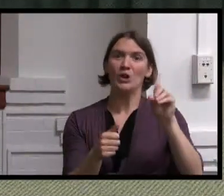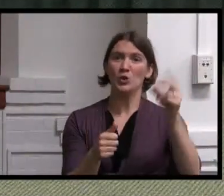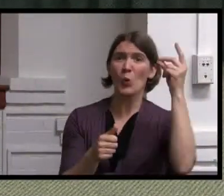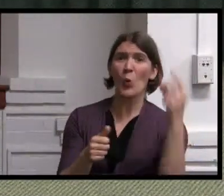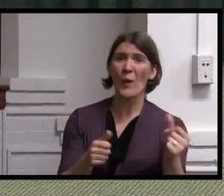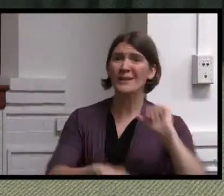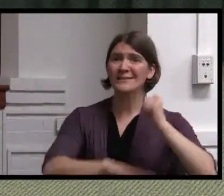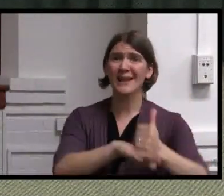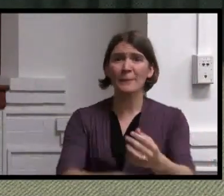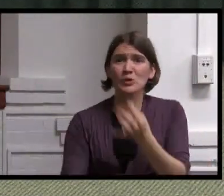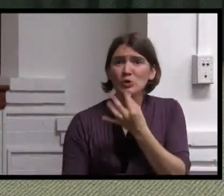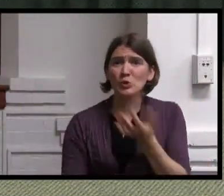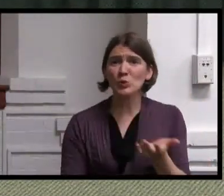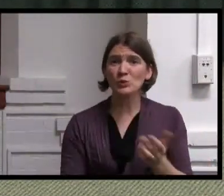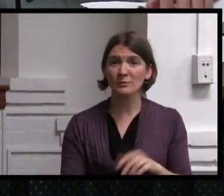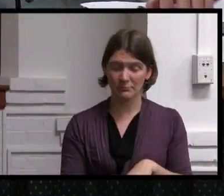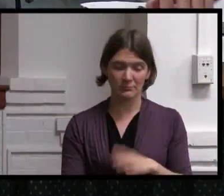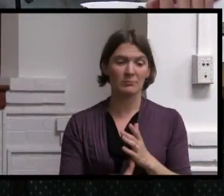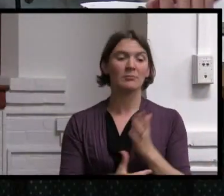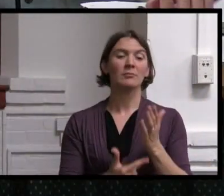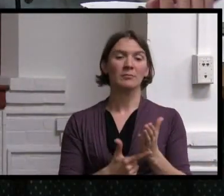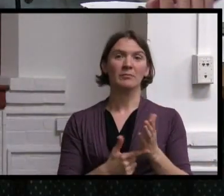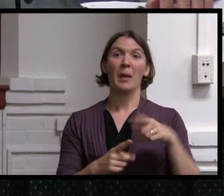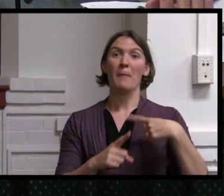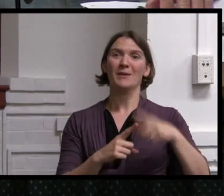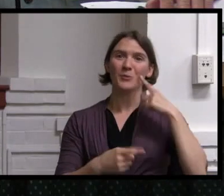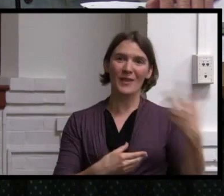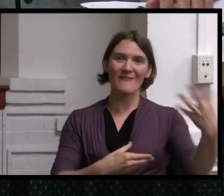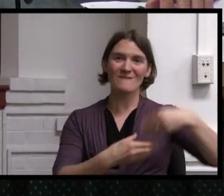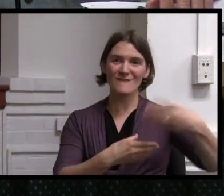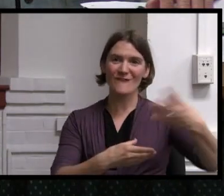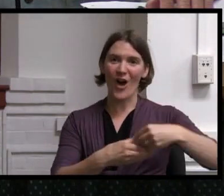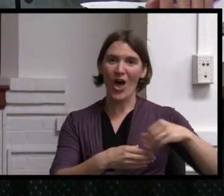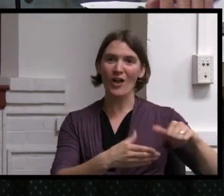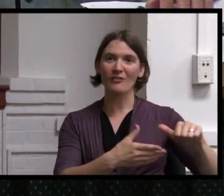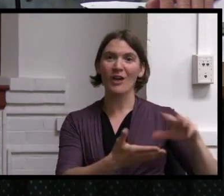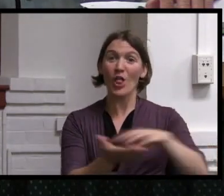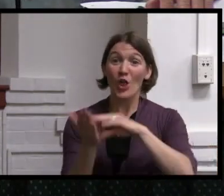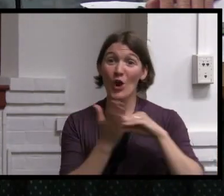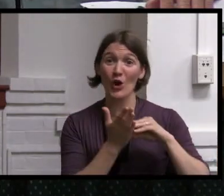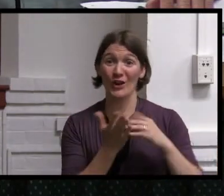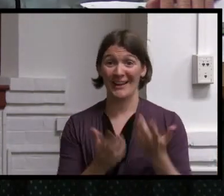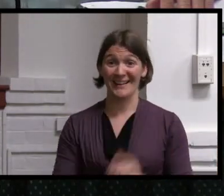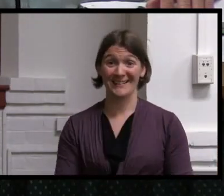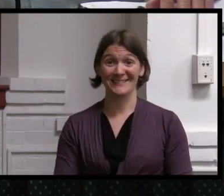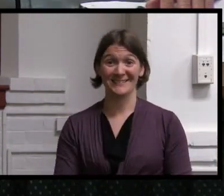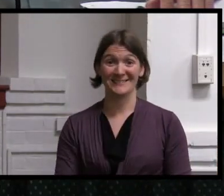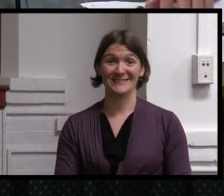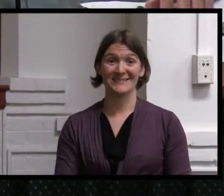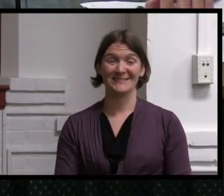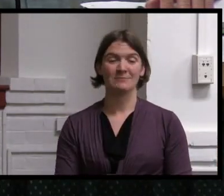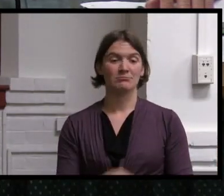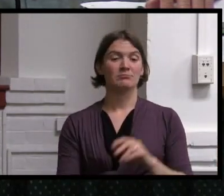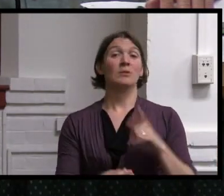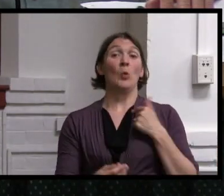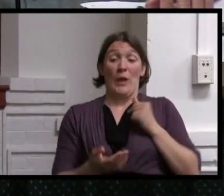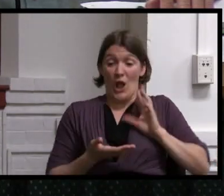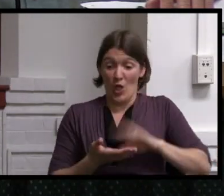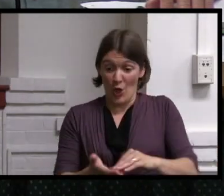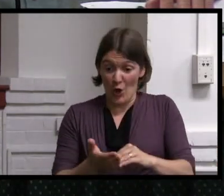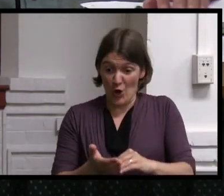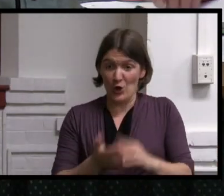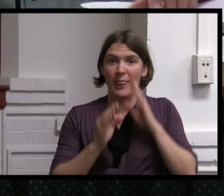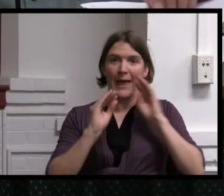quickly. And it's also going to involve a lot of learning, I think. Mm-hmm. And so that learning will feed